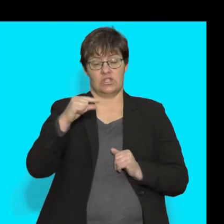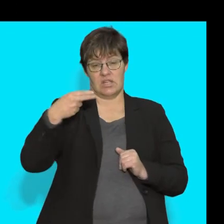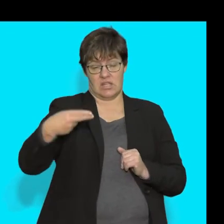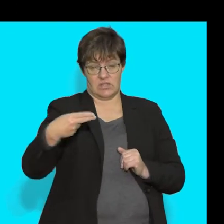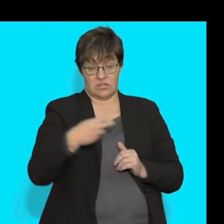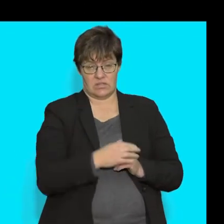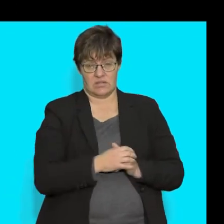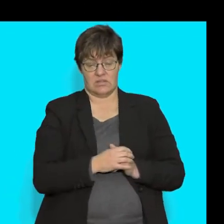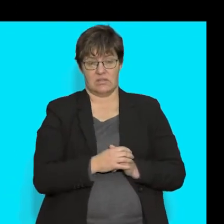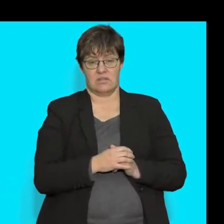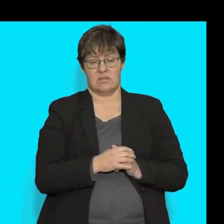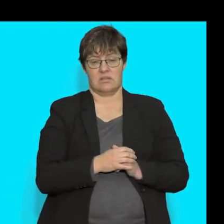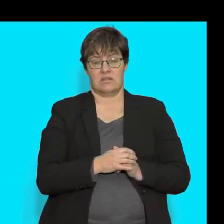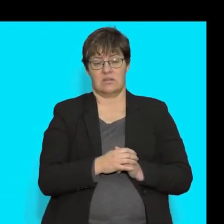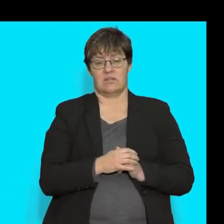GH.